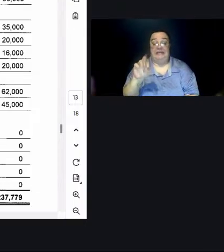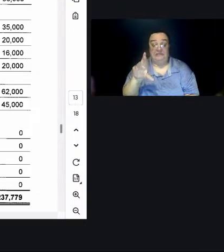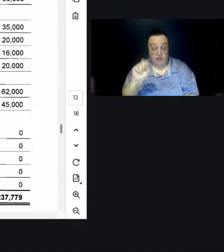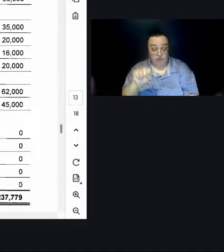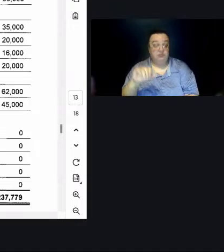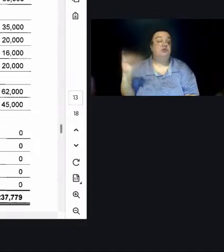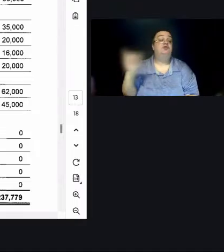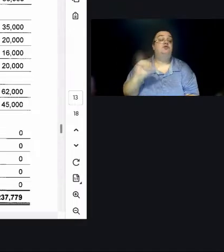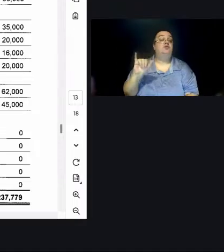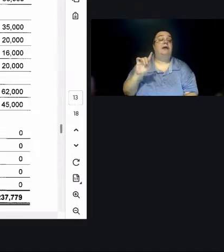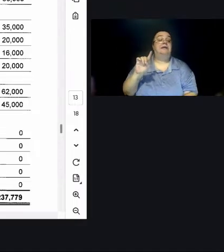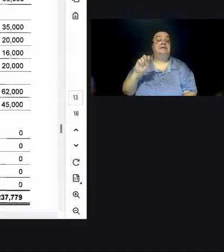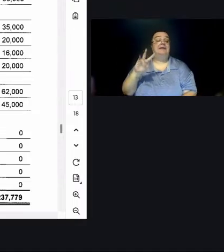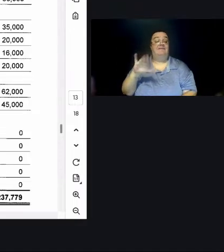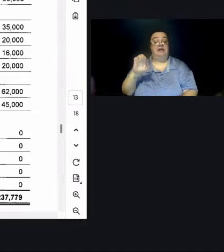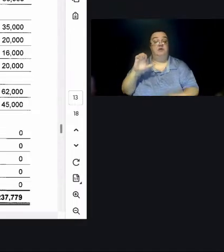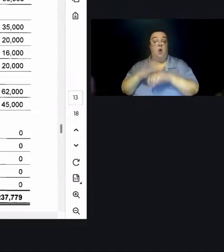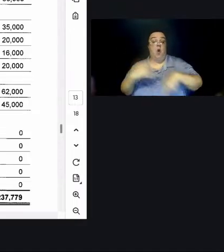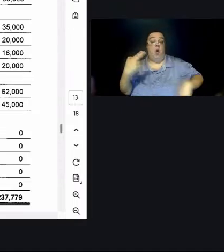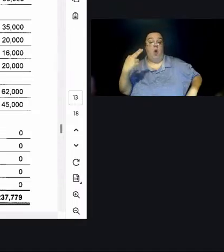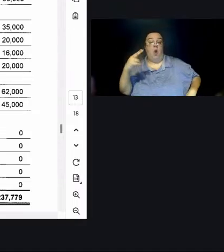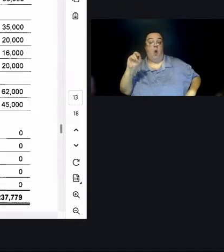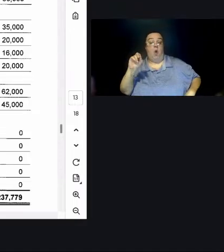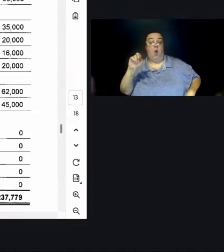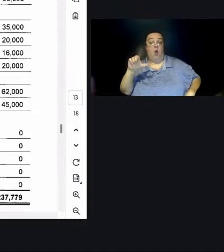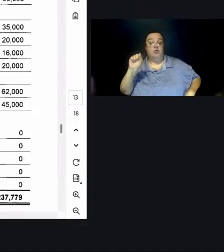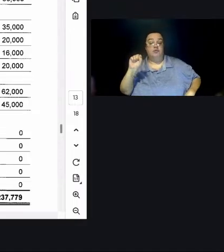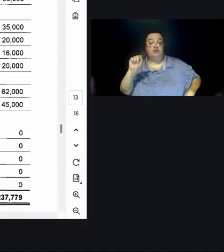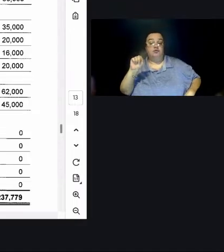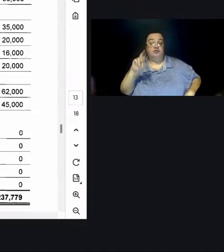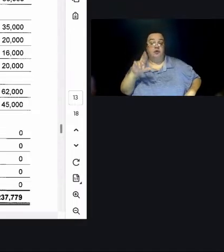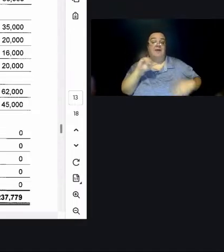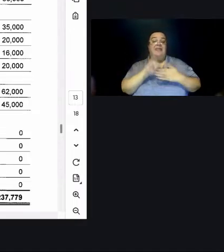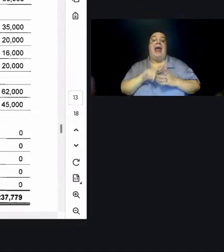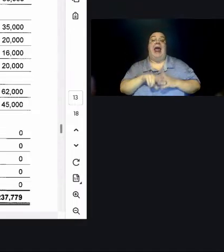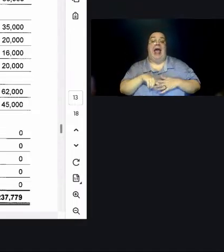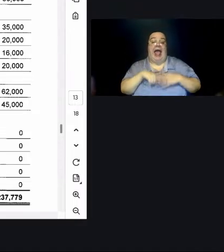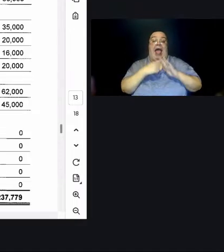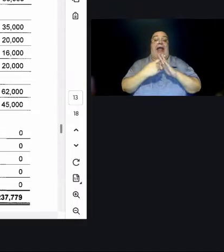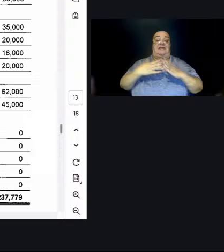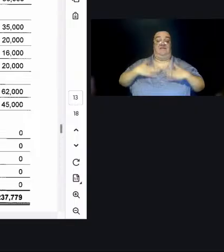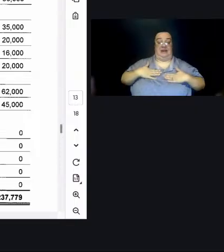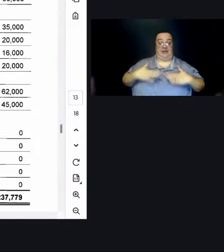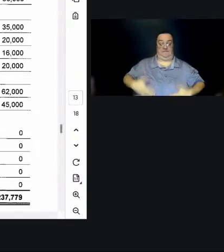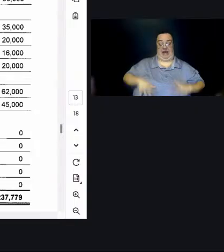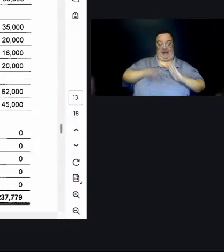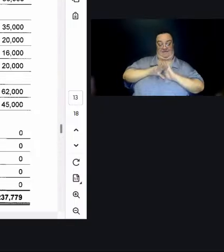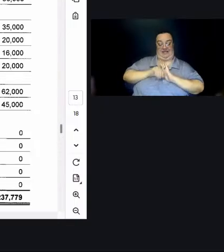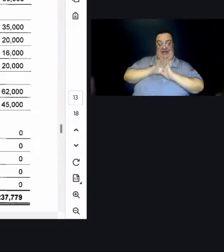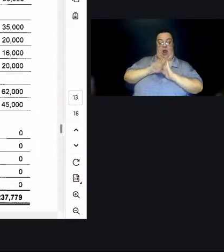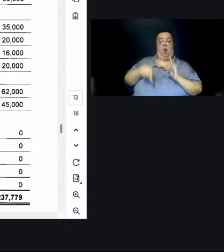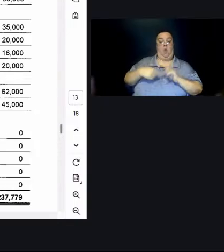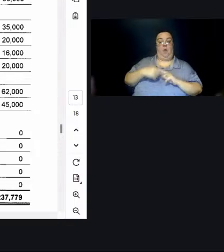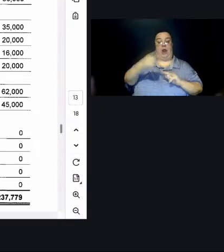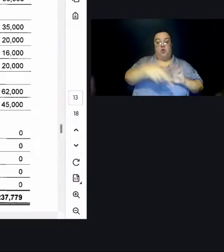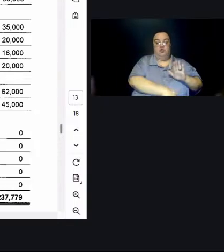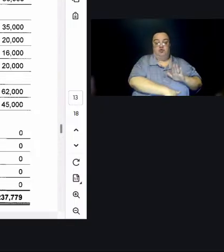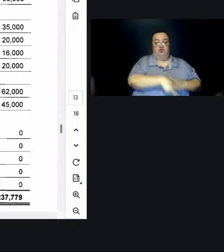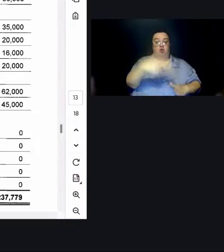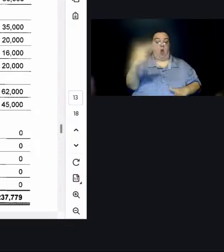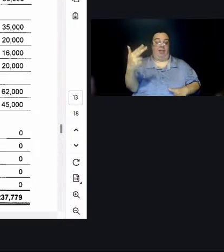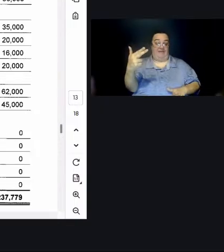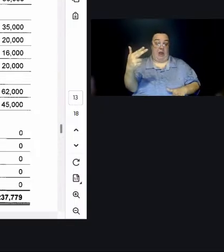the devices on our holsters that activate body-worn cameras automatically when a firearm is drawn from the holster.